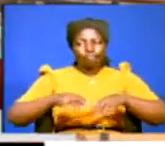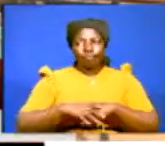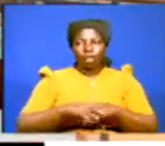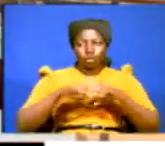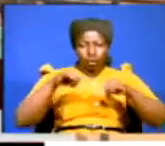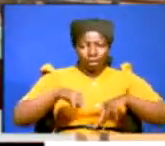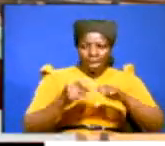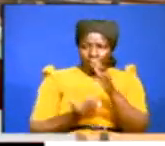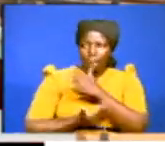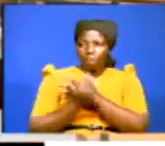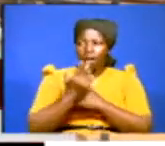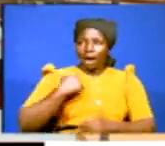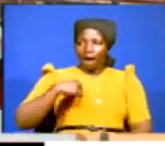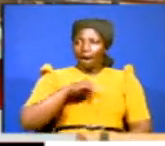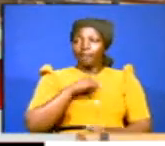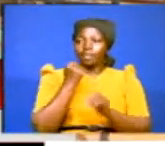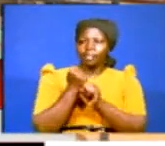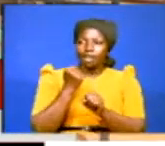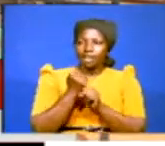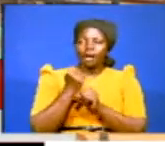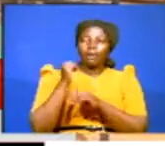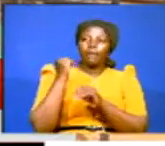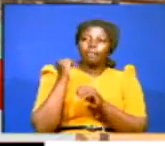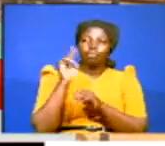tuliweza kufanya operation